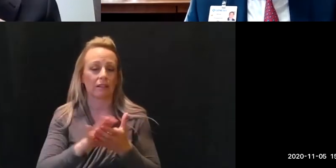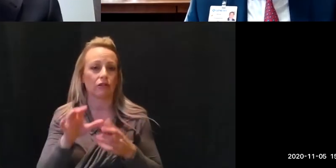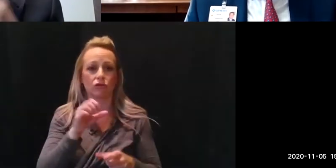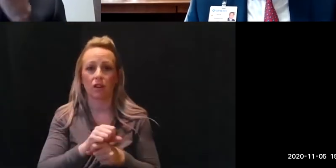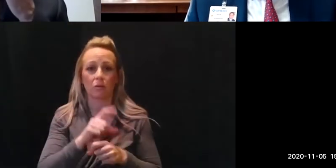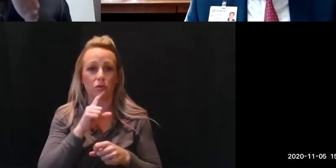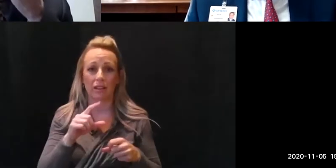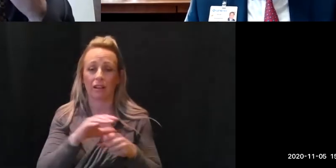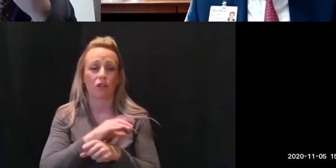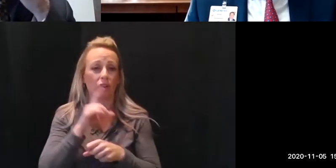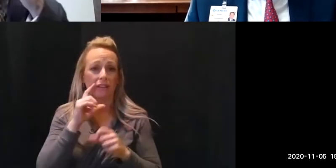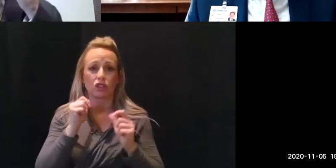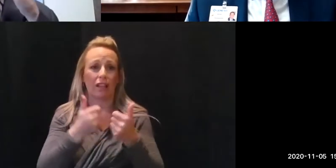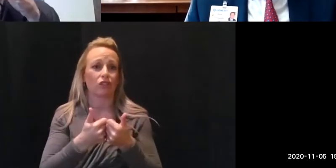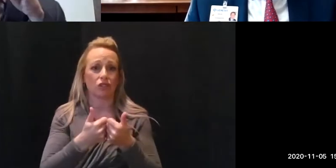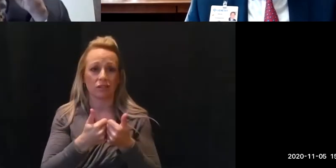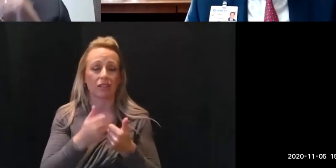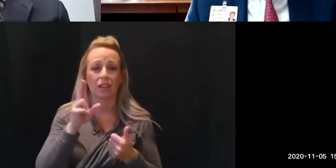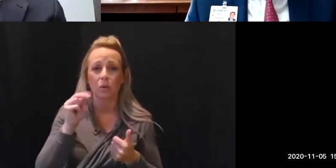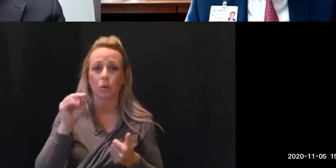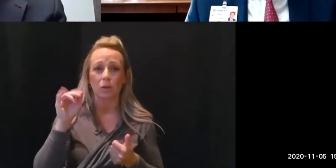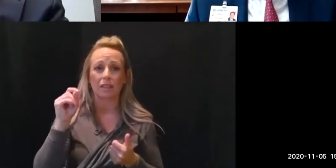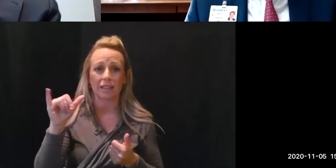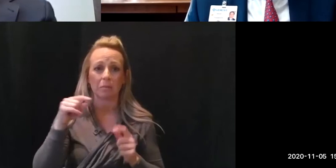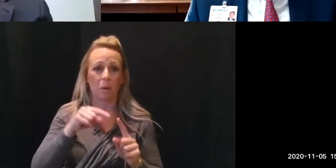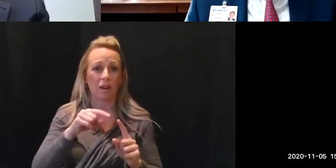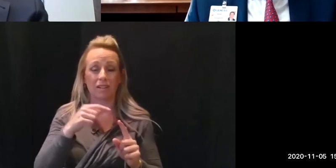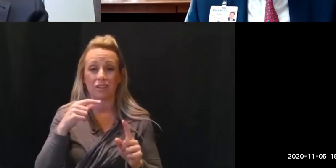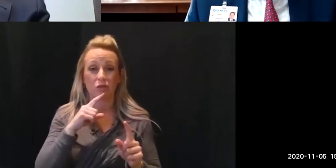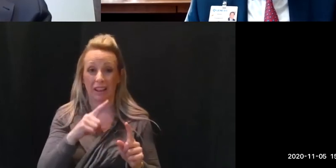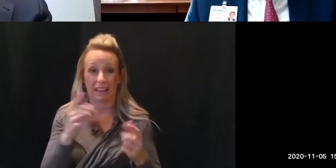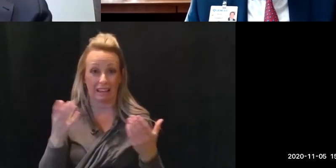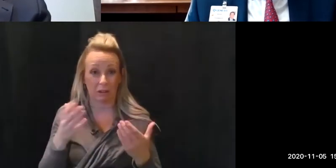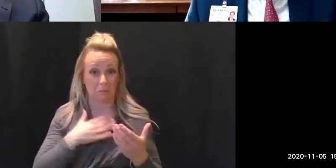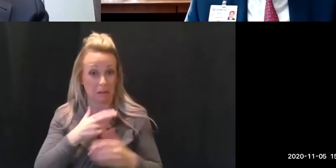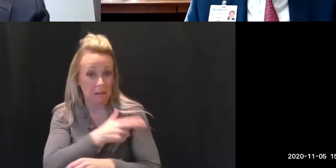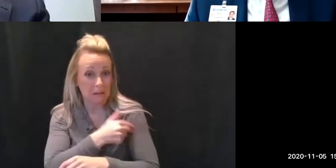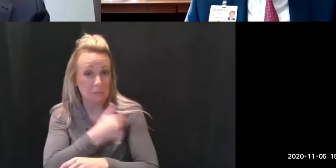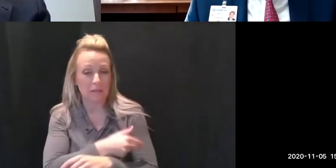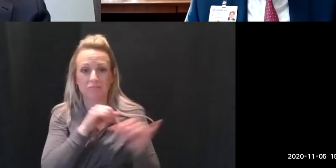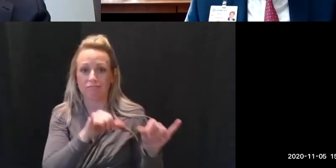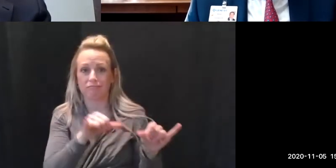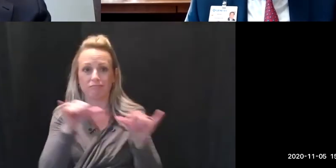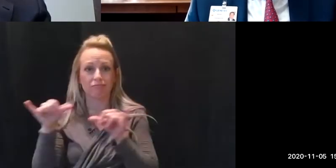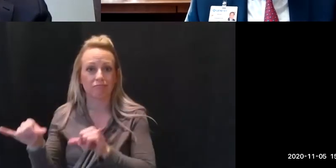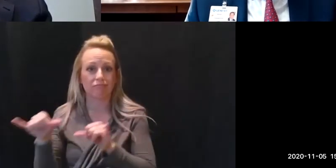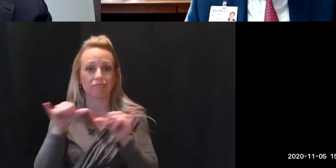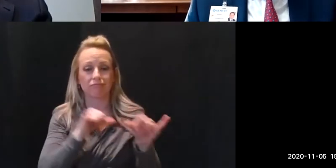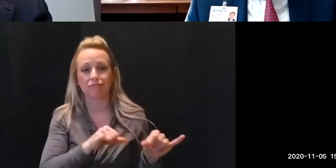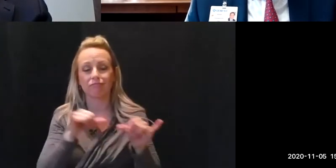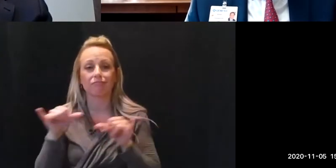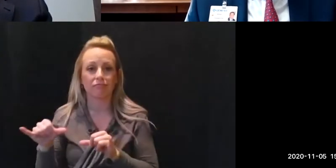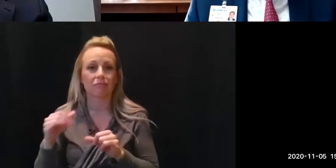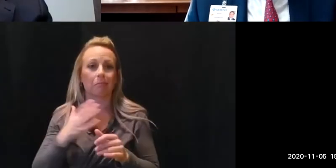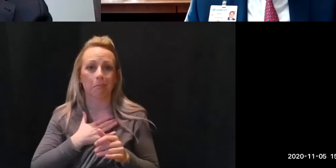the challenges at UnityPoint, and we have exactly the same concerns and challenges. Our numbers are just a little bit higher than